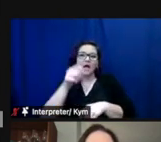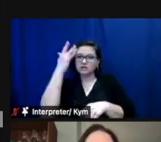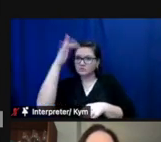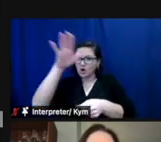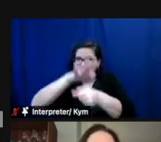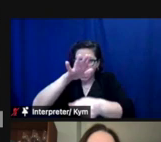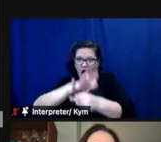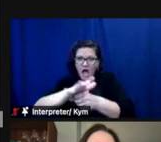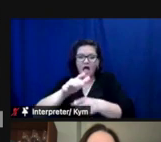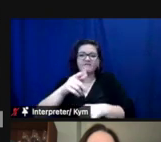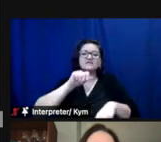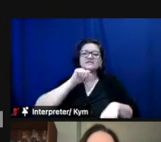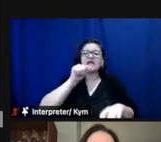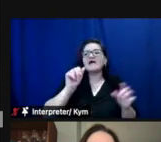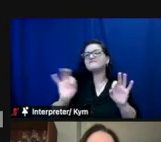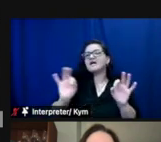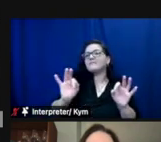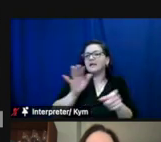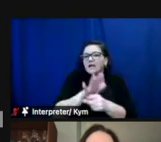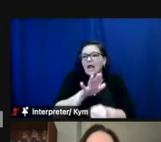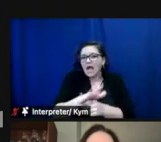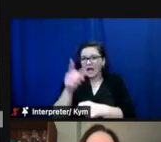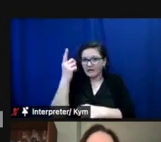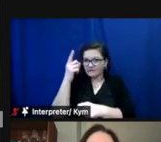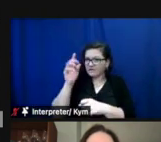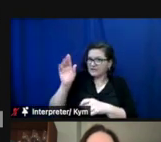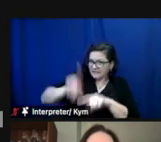women, can you tell they're outside the White House and they're protesting.